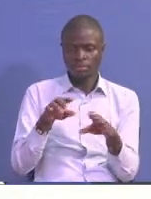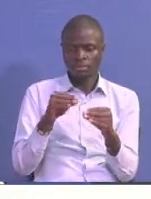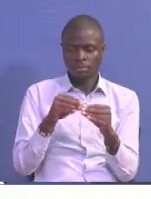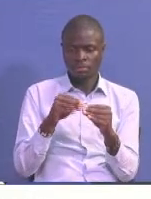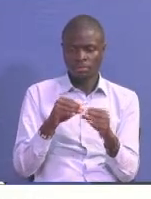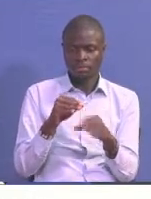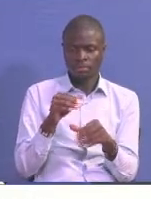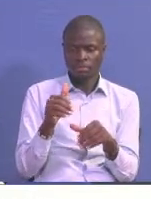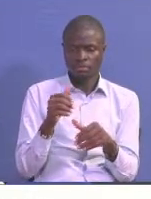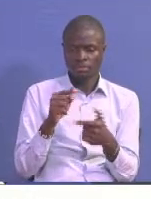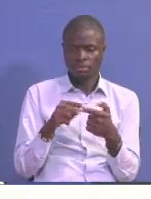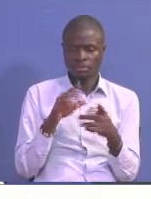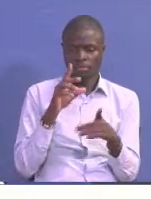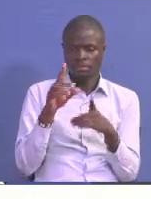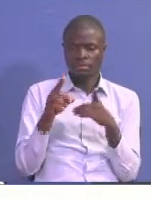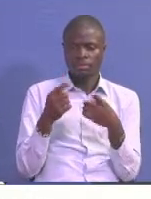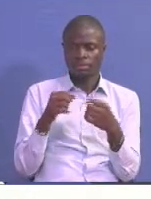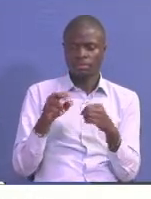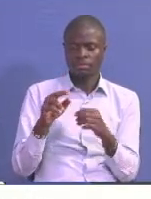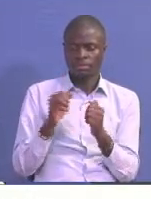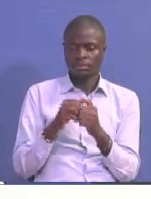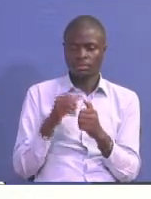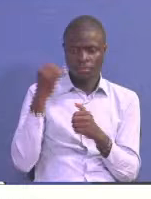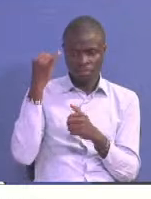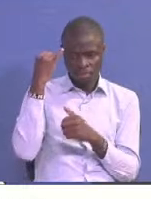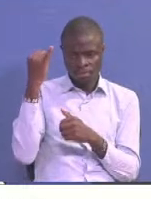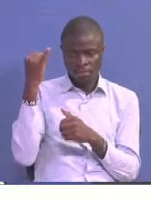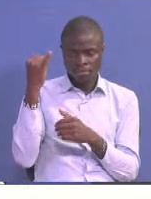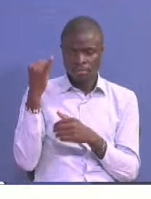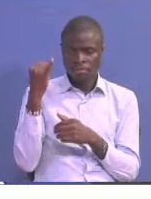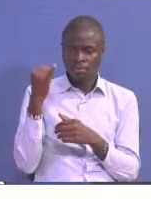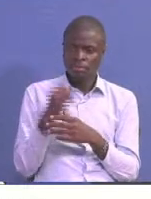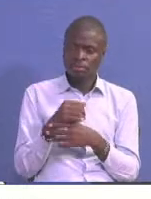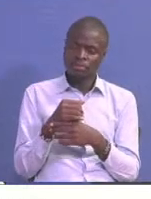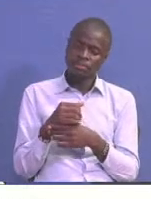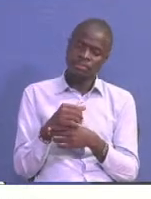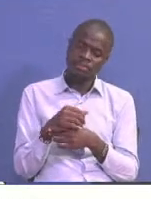discuss and come up with ideas. So there is